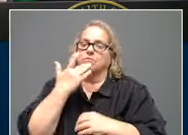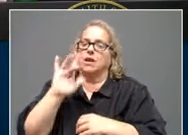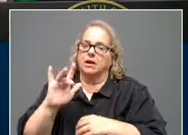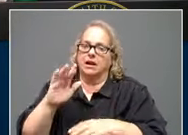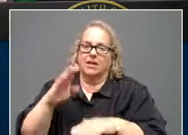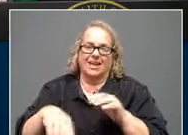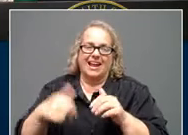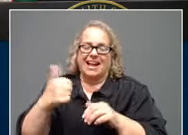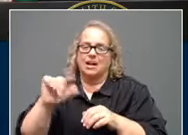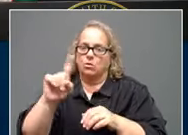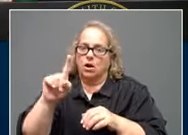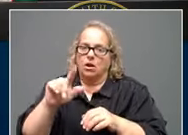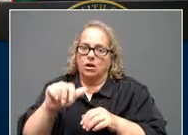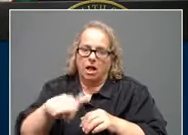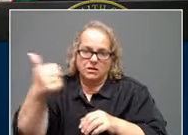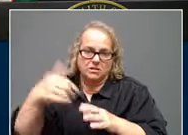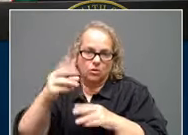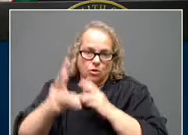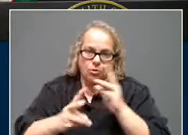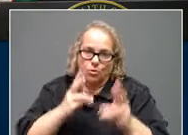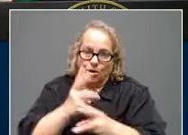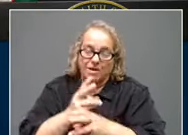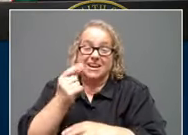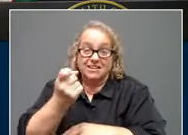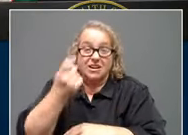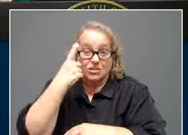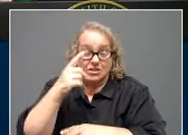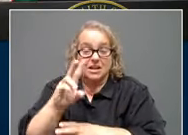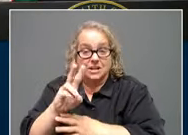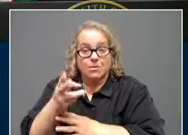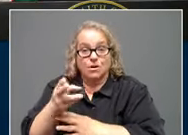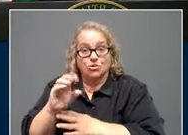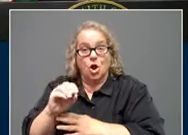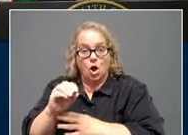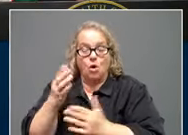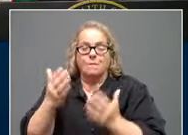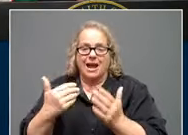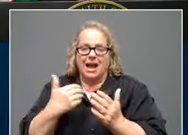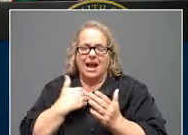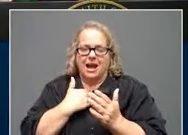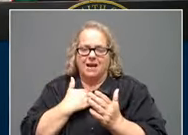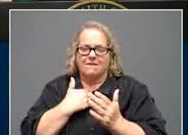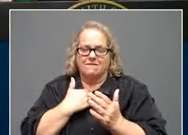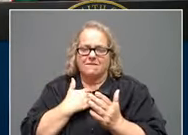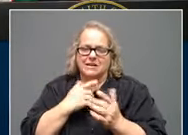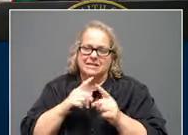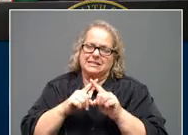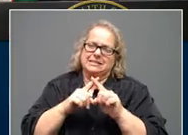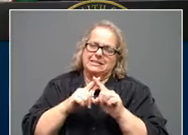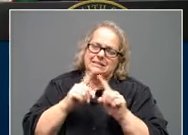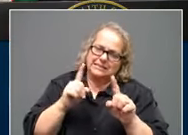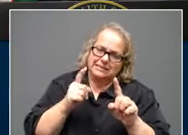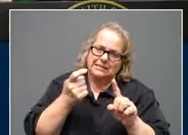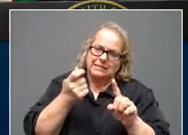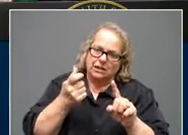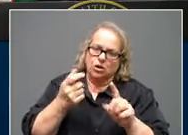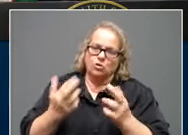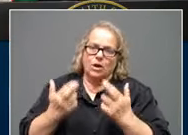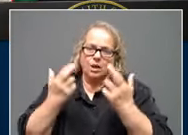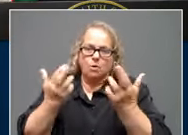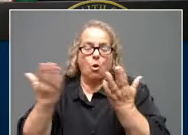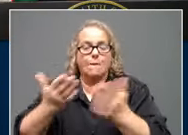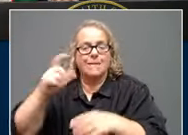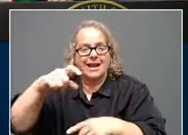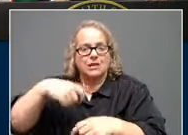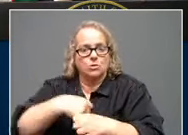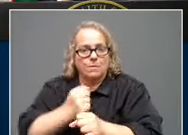else in the world. It's understandable that the WHO may have a slightly different recommendation or may need to make a recommendation